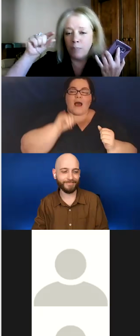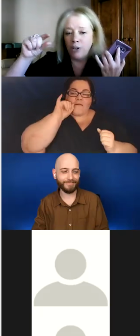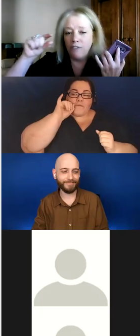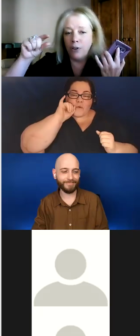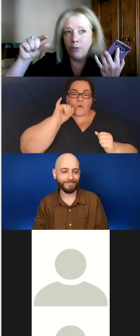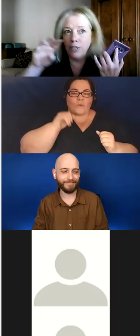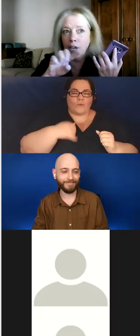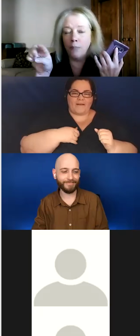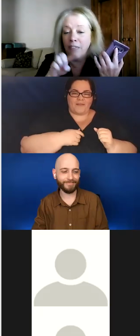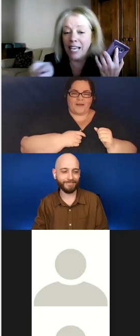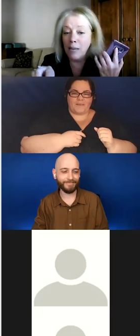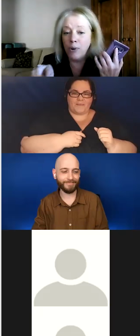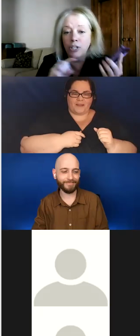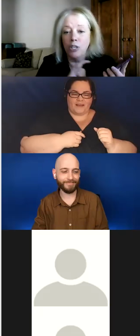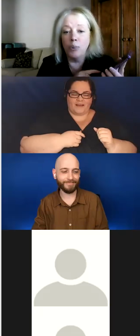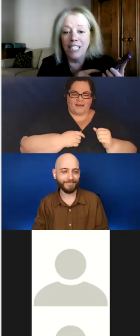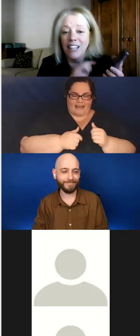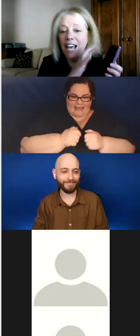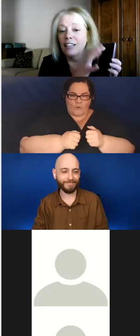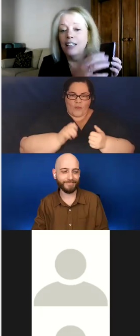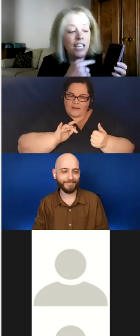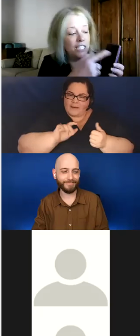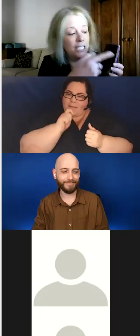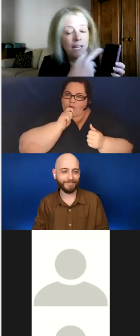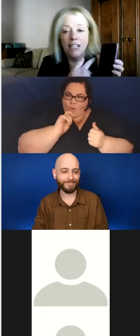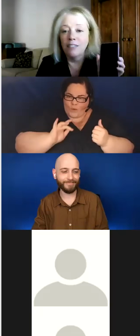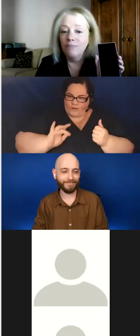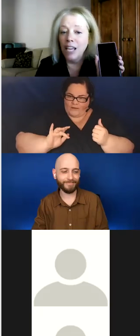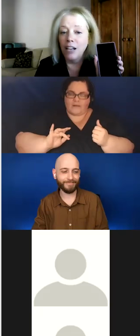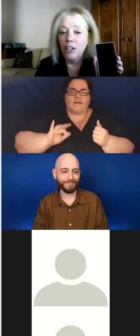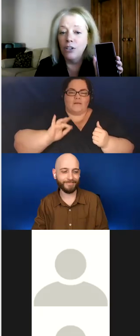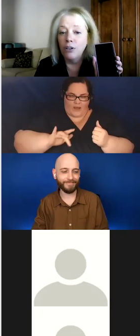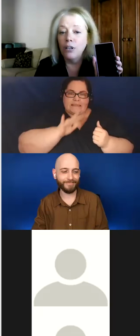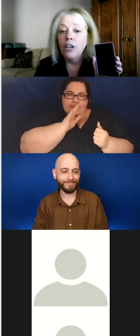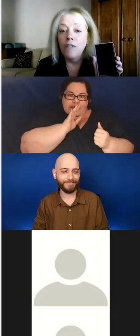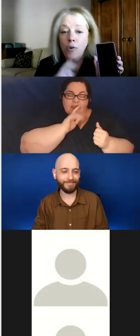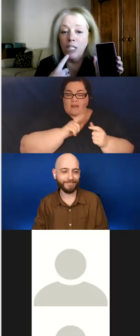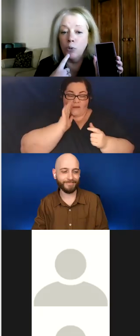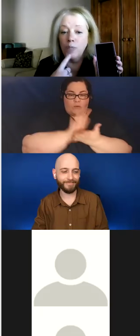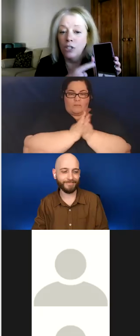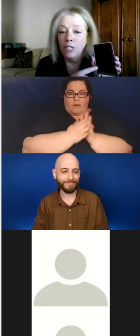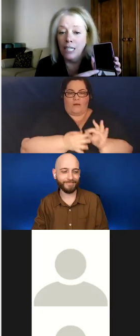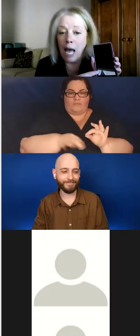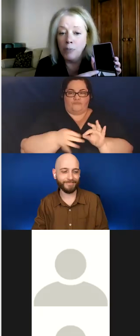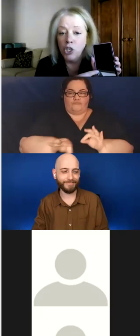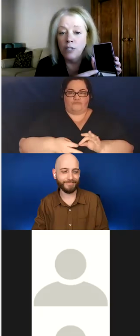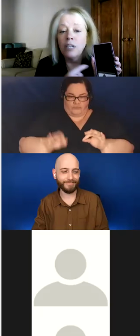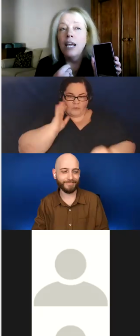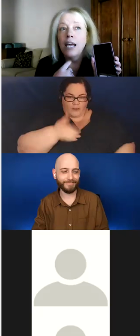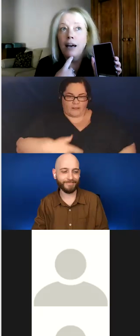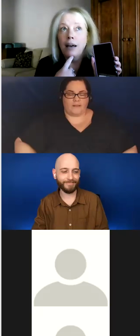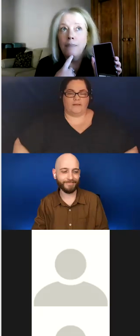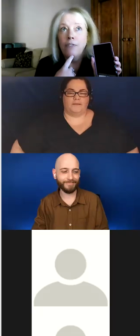little microphone at the keyboard. You press that and speak, and your voice will be turned into